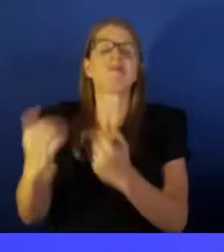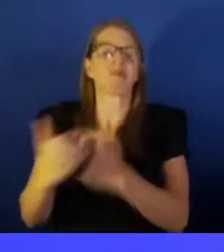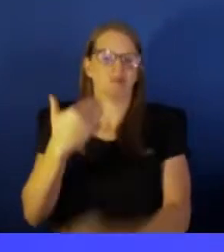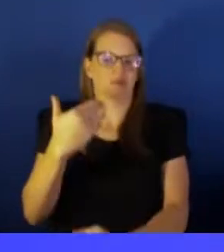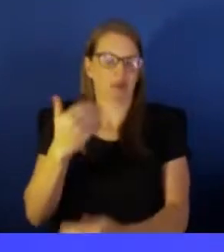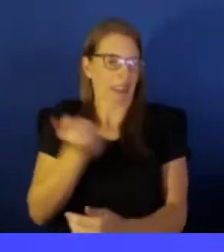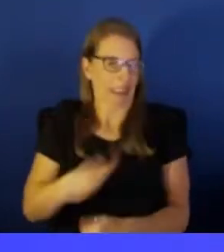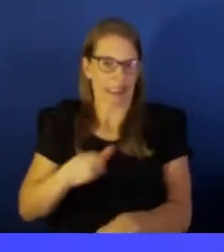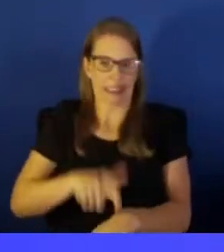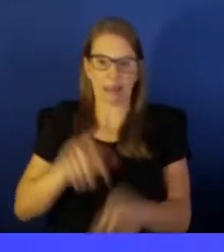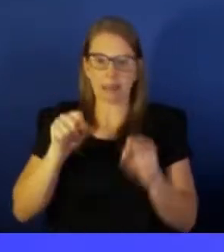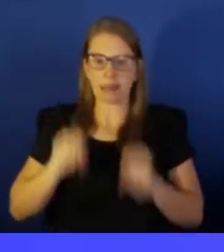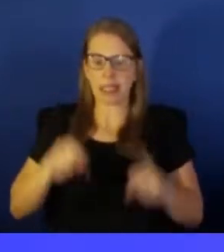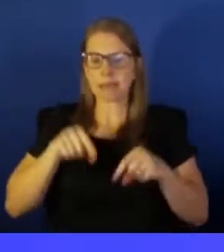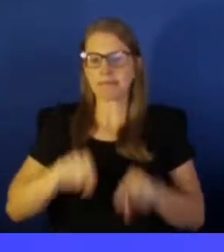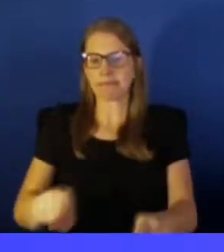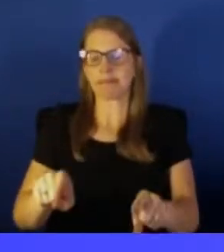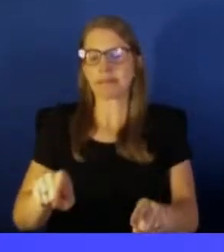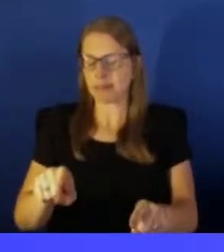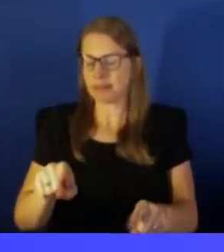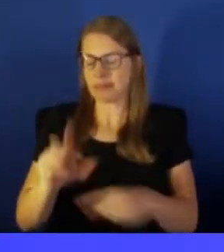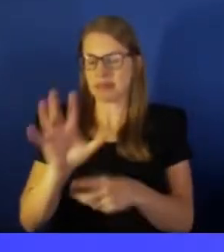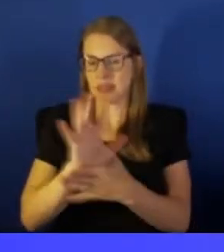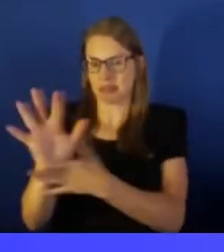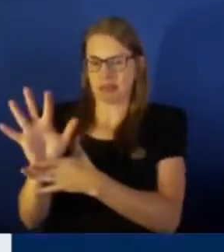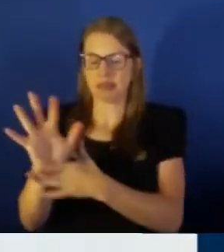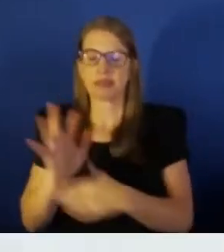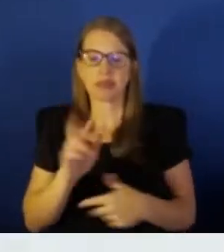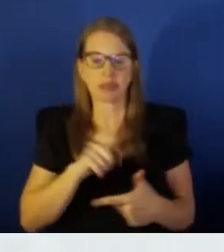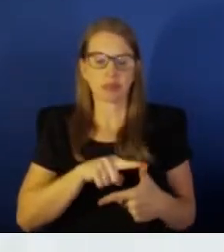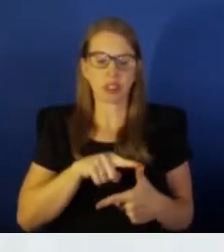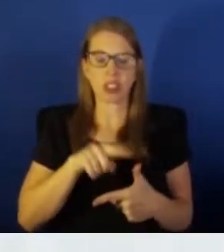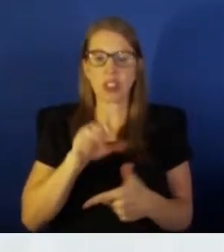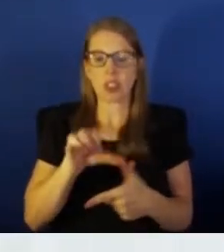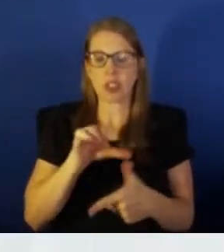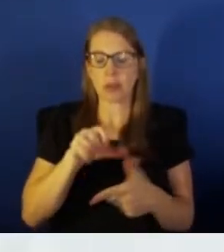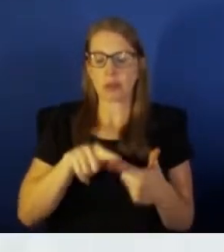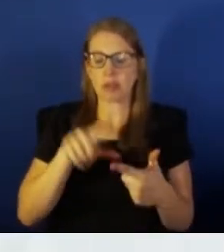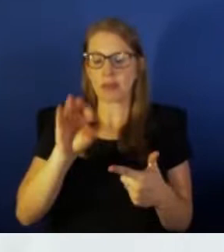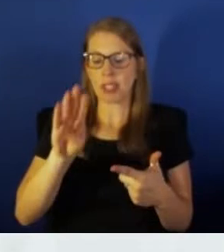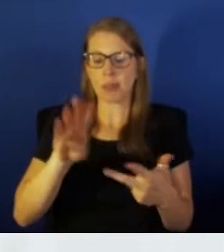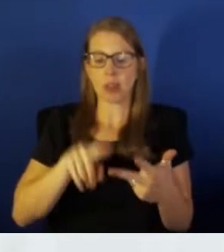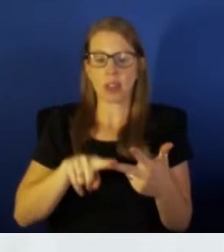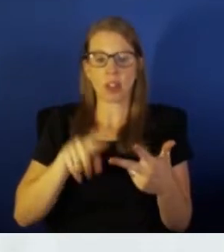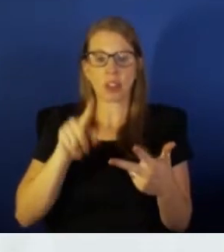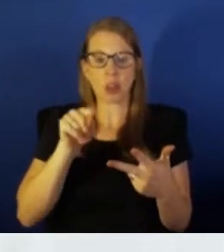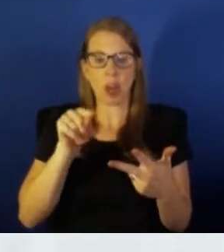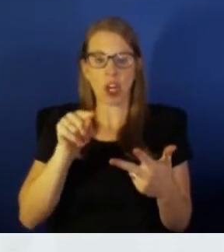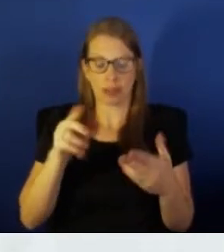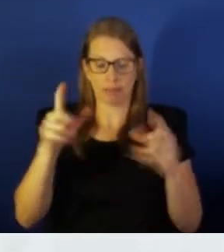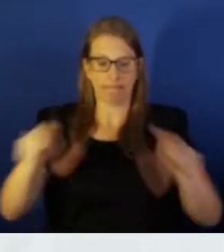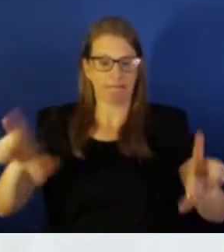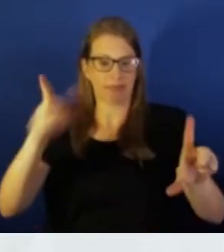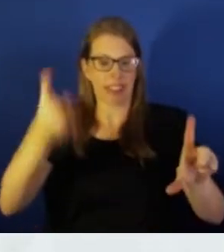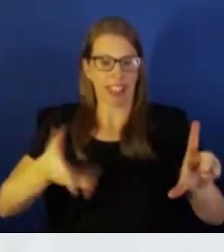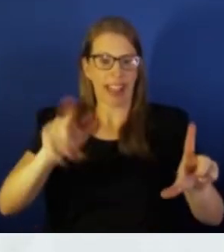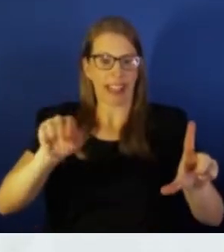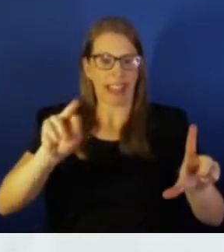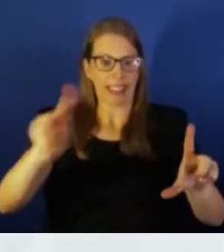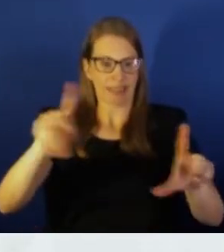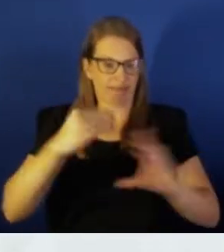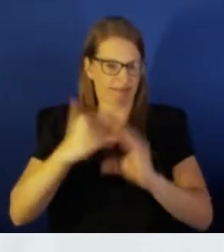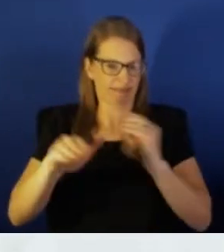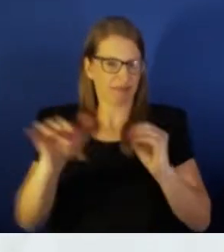anytime during this update on YouTube, Facebook, Twitter, and you can email those to the Medical News Network. There are the links right there on your